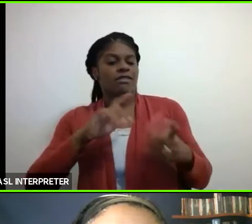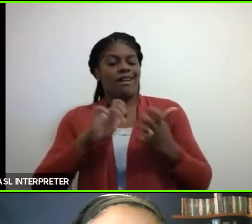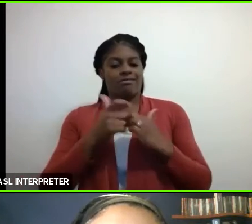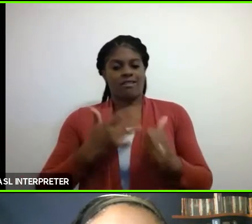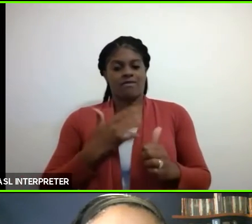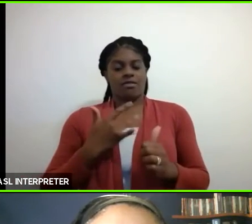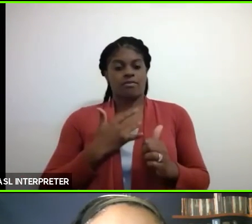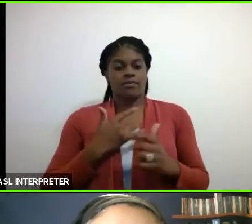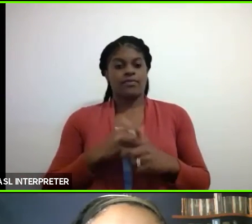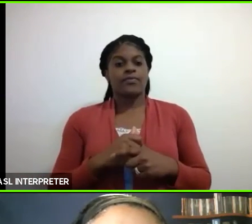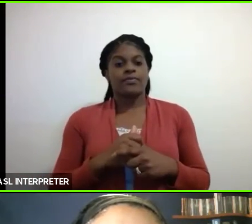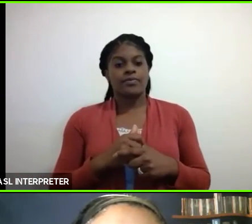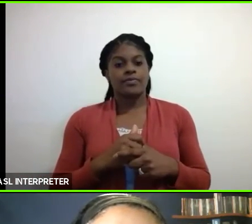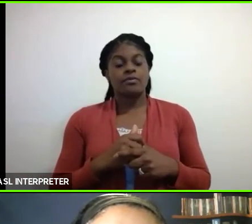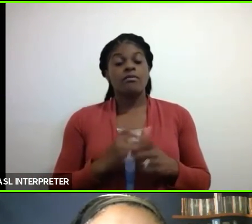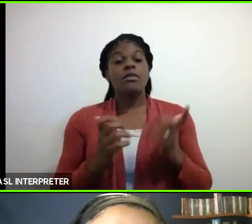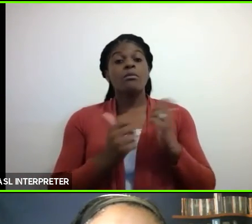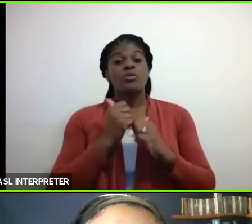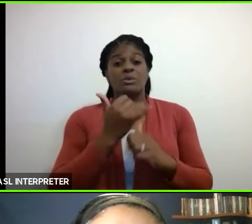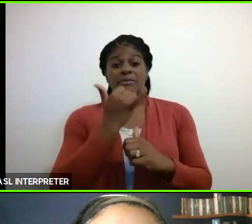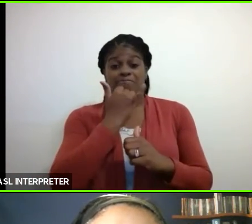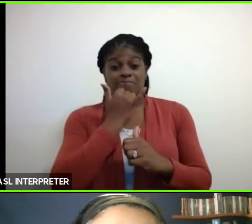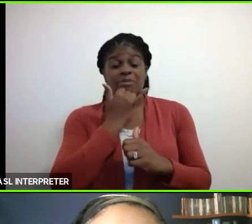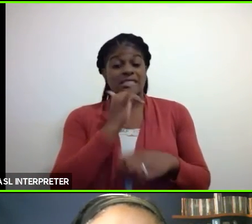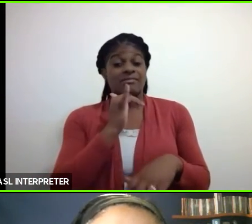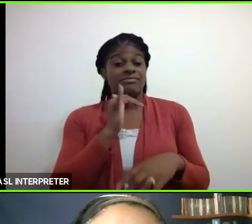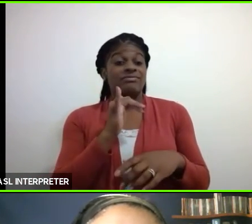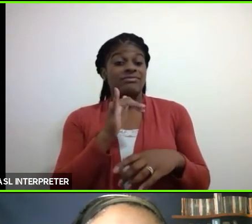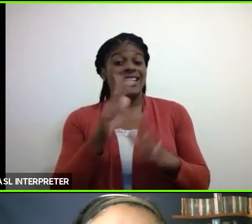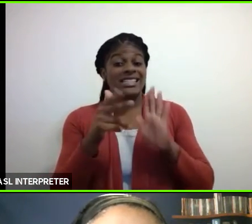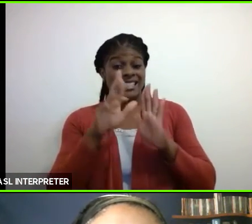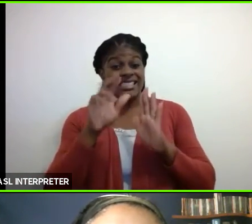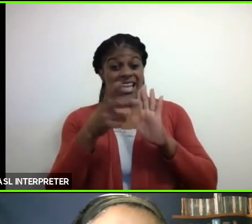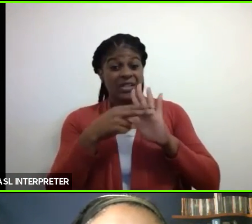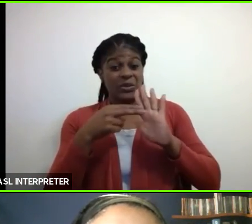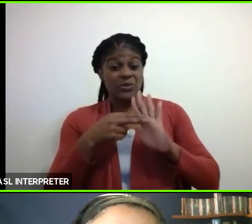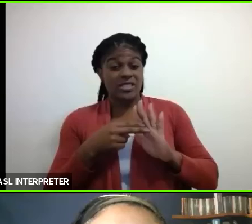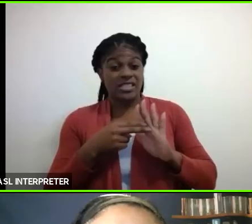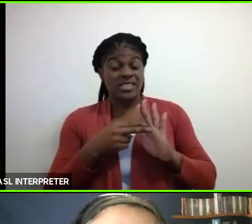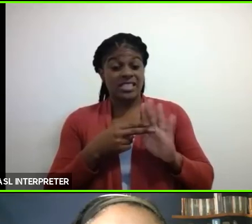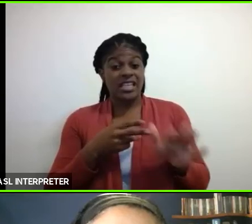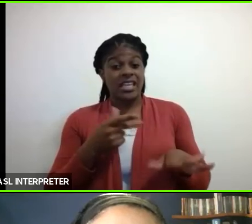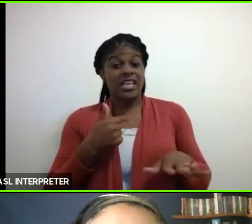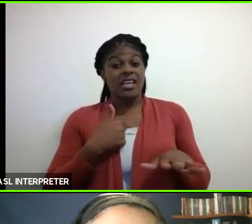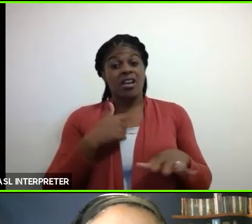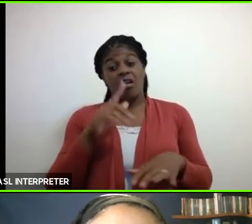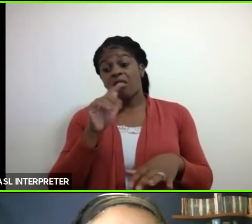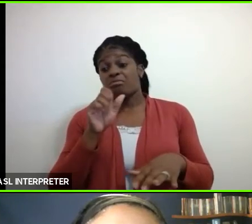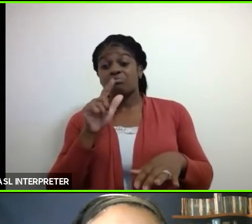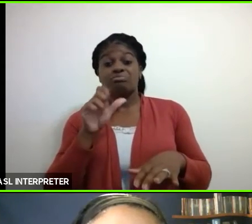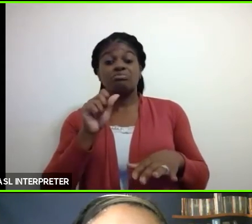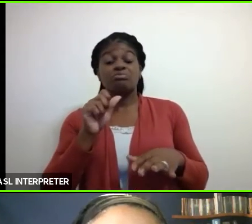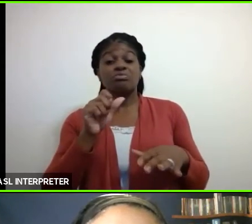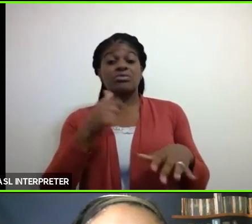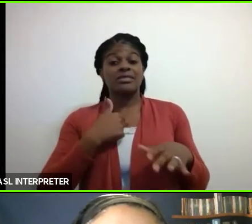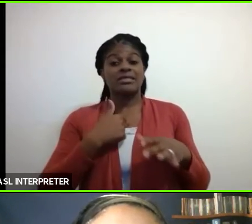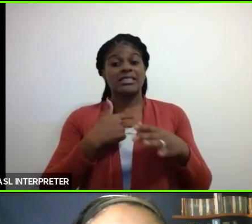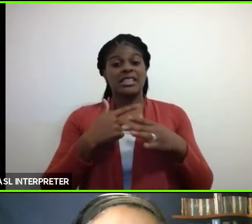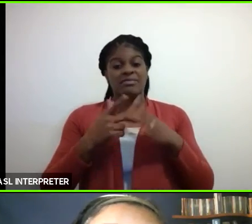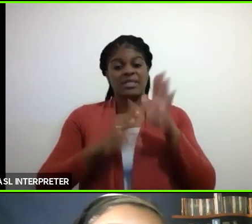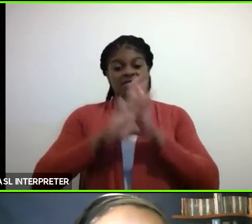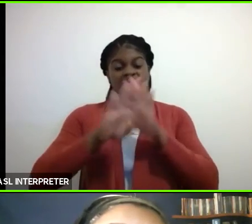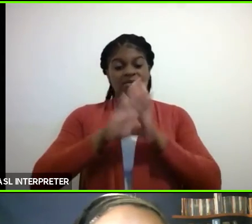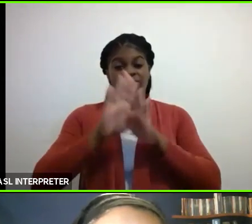know, certainly with misdiagnosis, there's, you know, our instruments have typically been developed from a